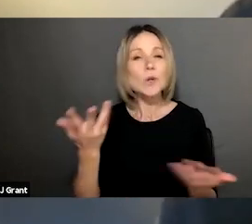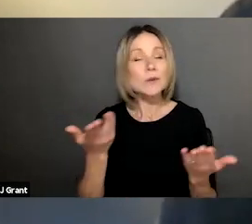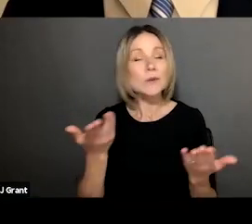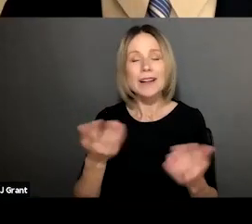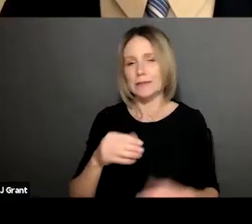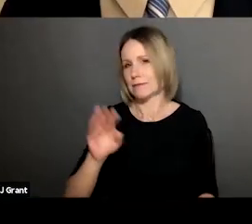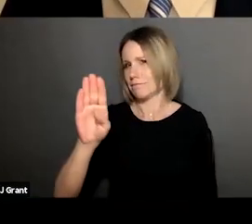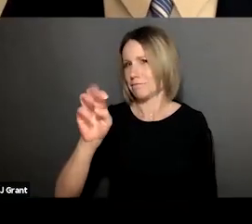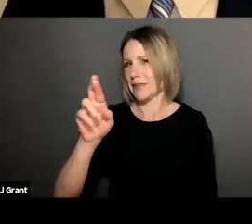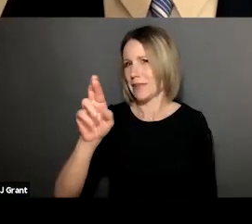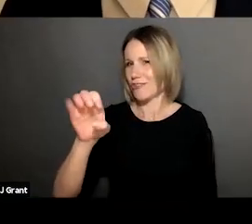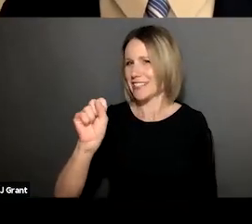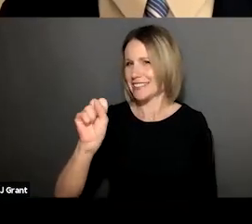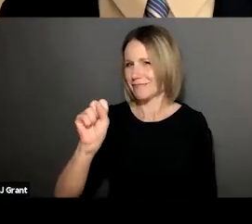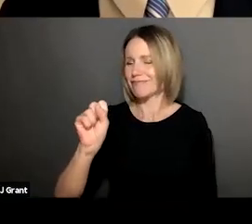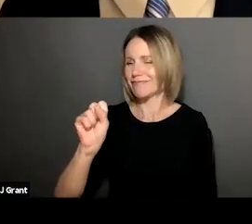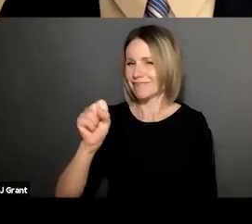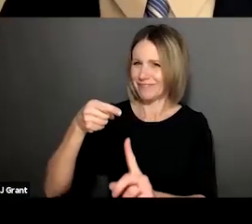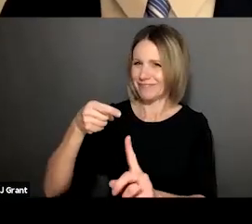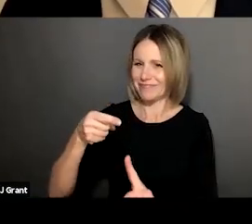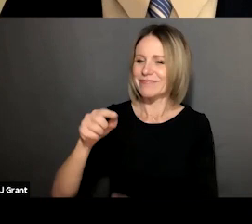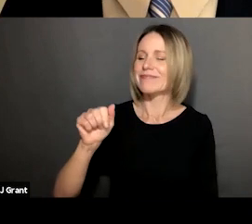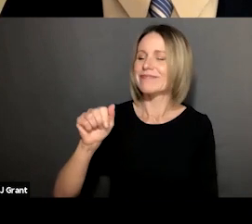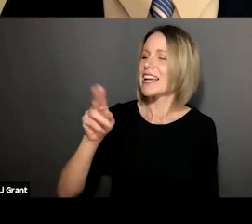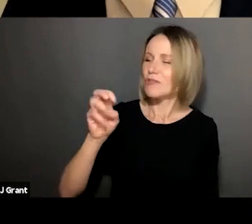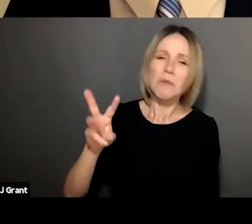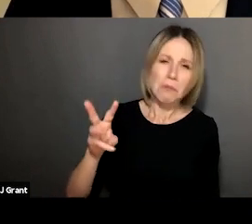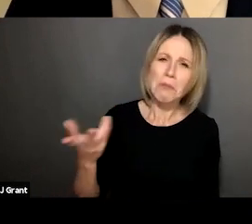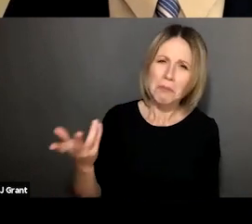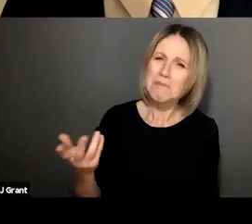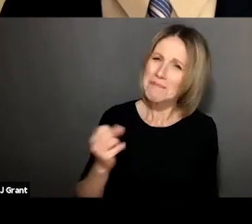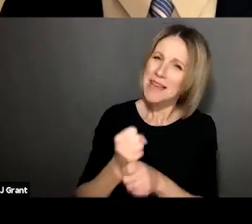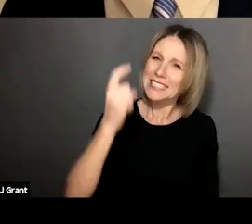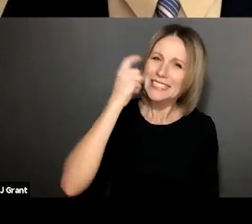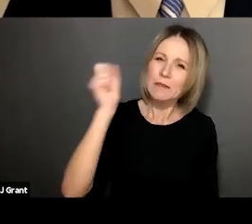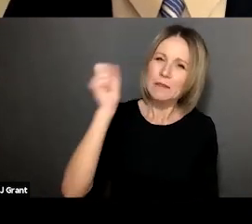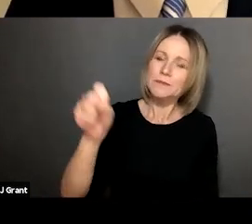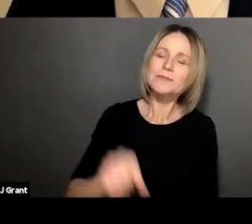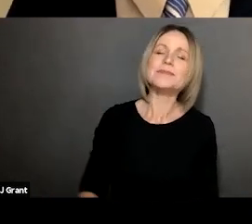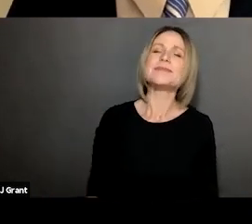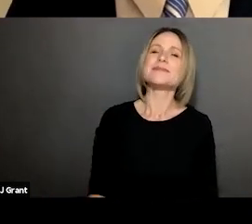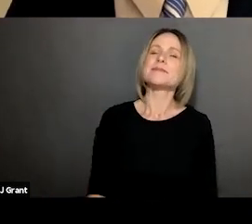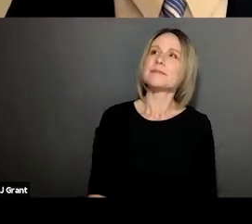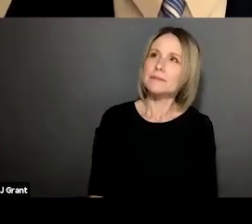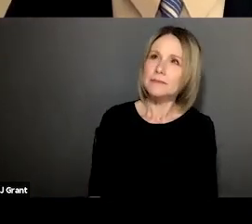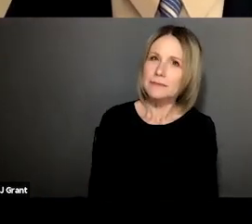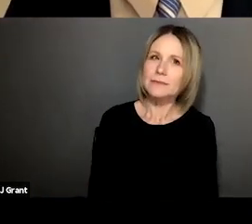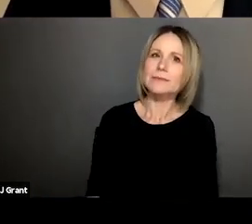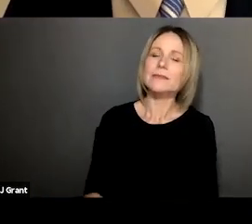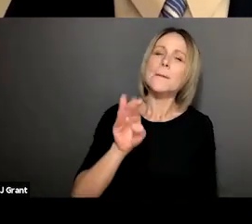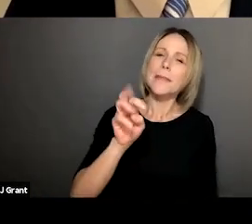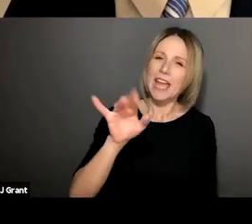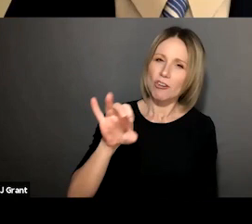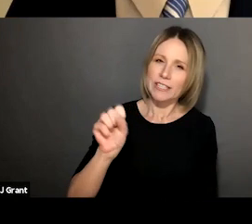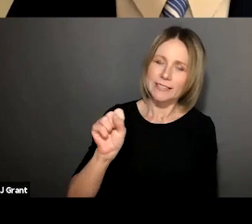that seems pretty reasonable. So speaking of berries, though, you know, when people think about Maine food,